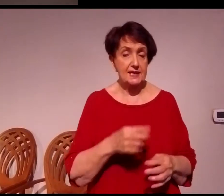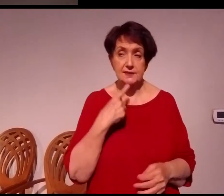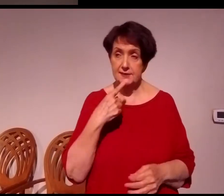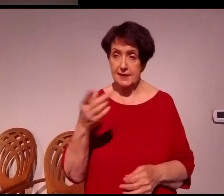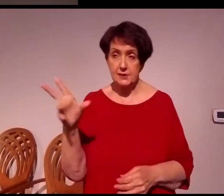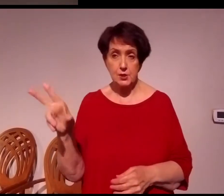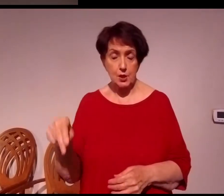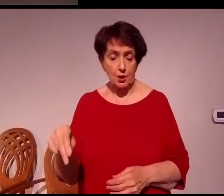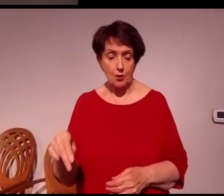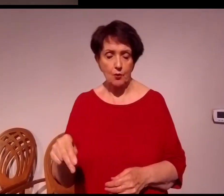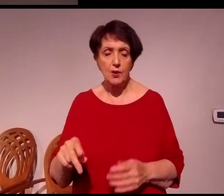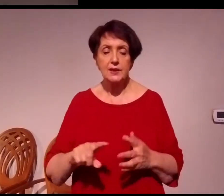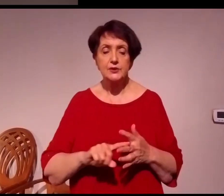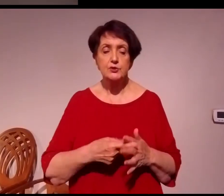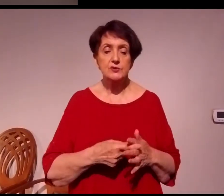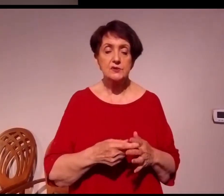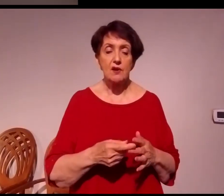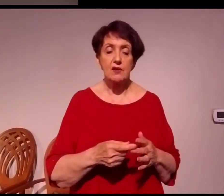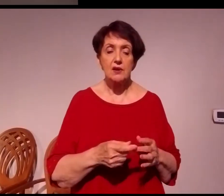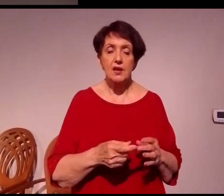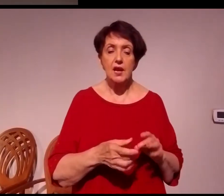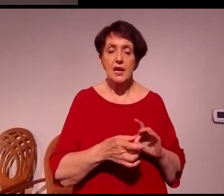begin to start letting things go,